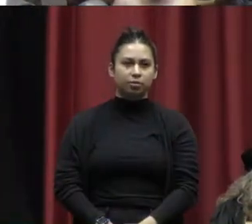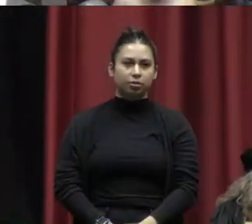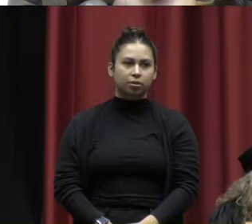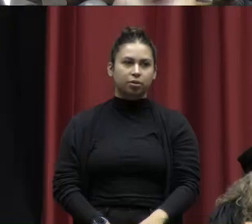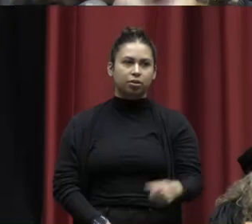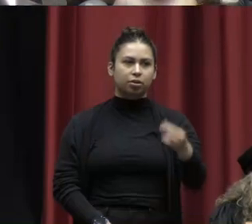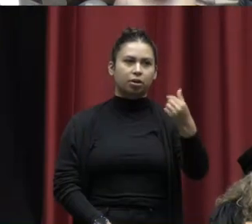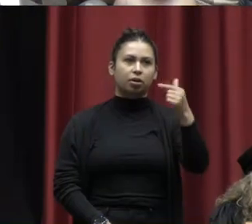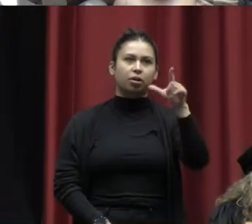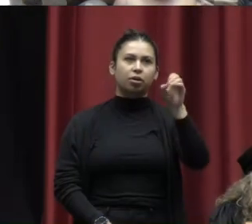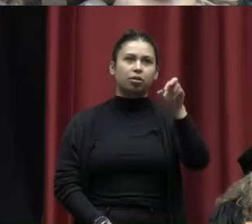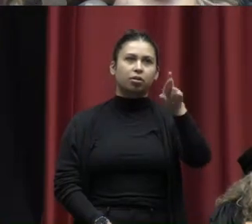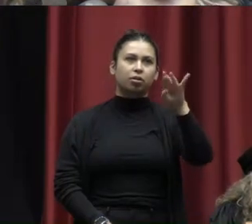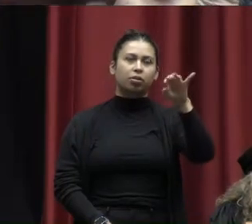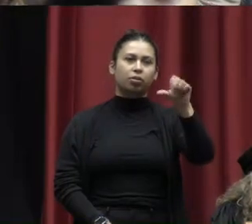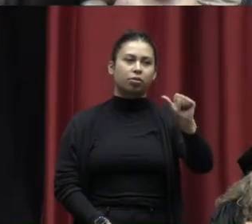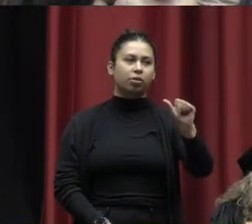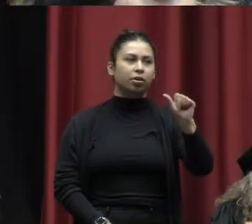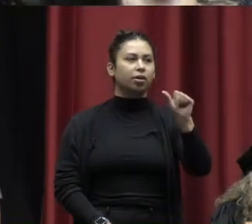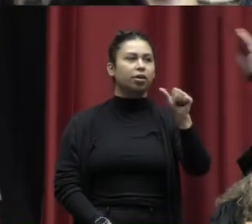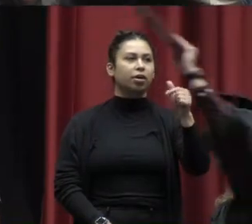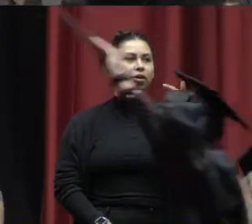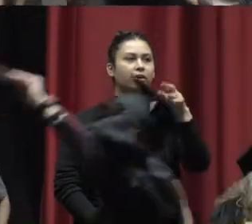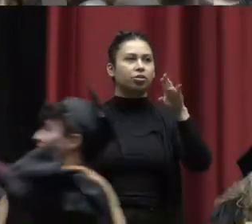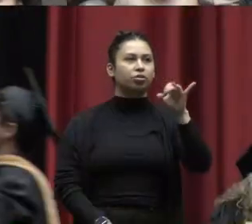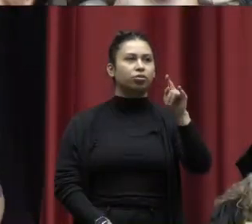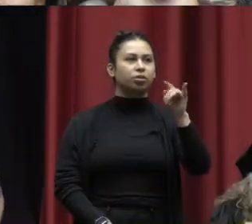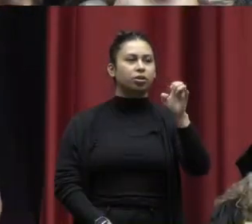Gloria Gutierrez.